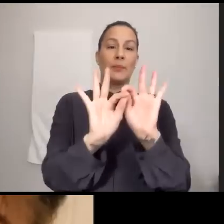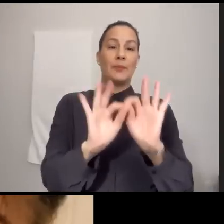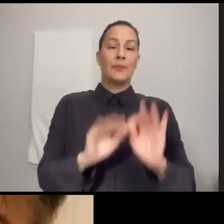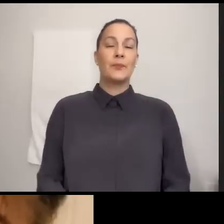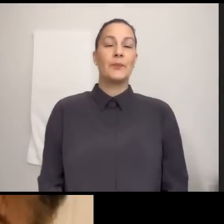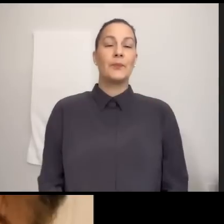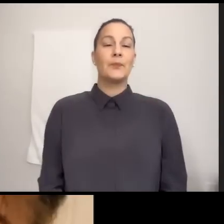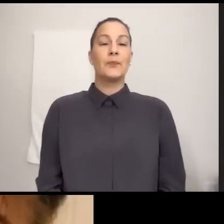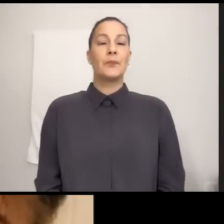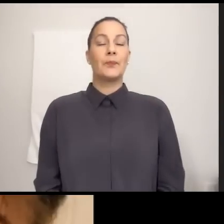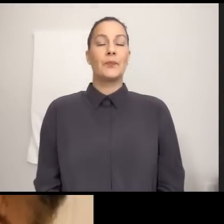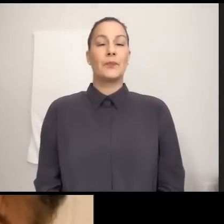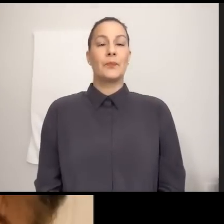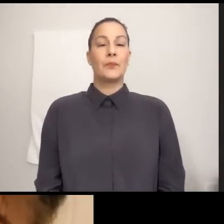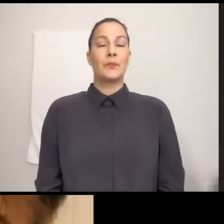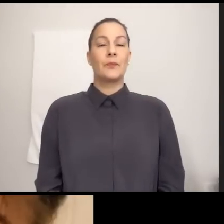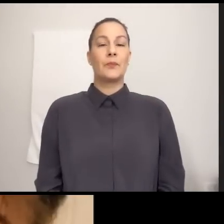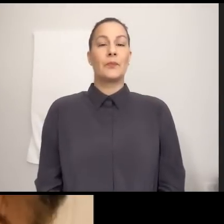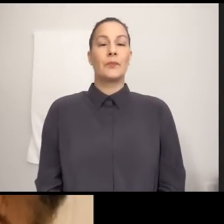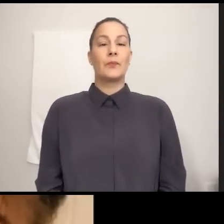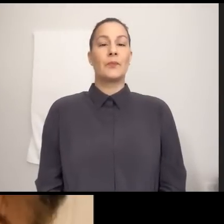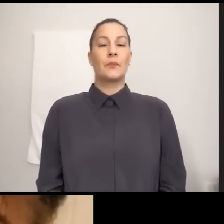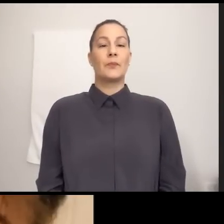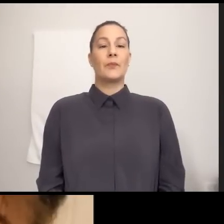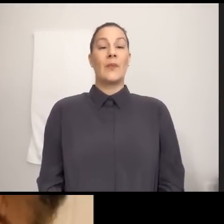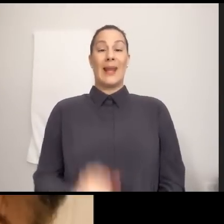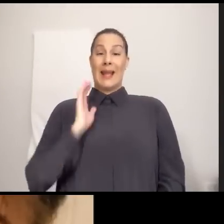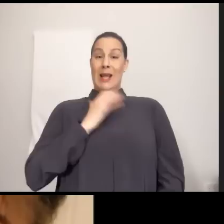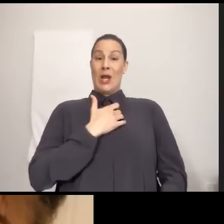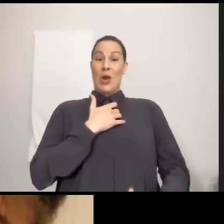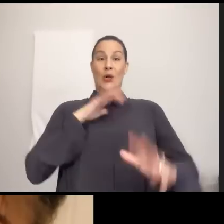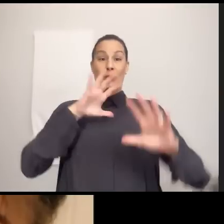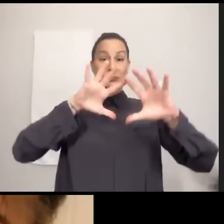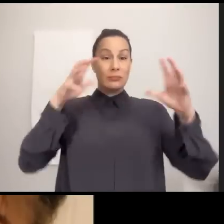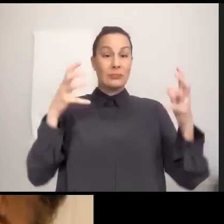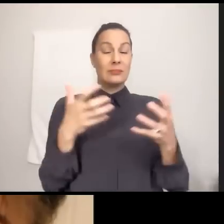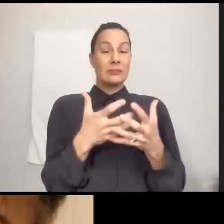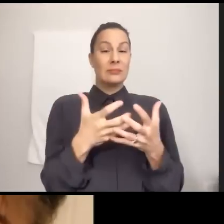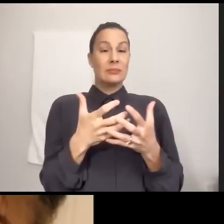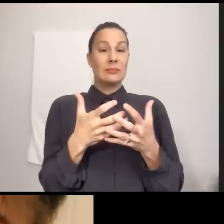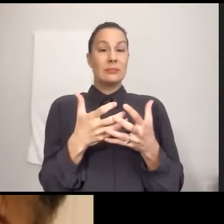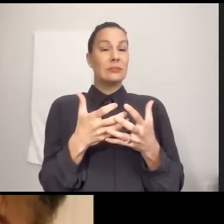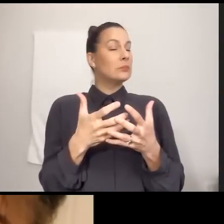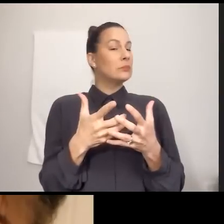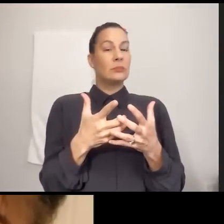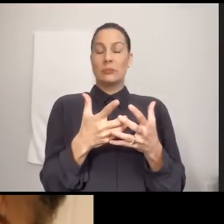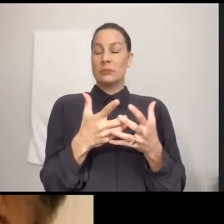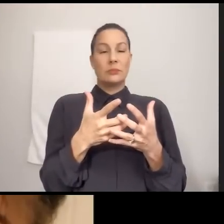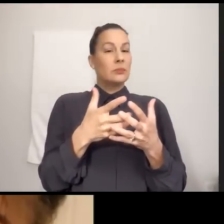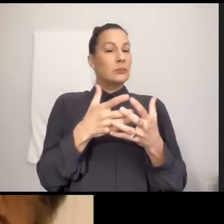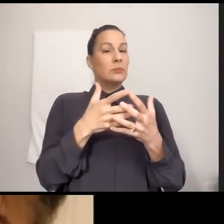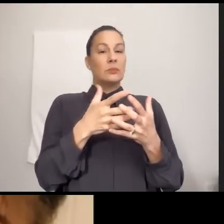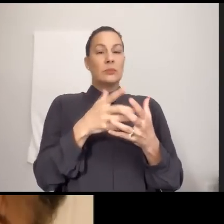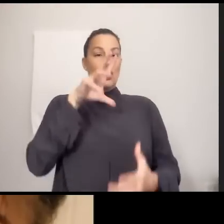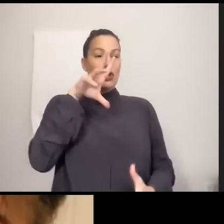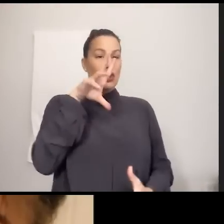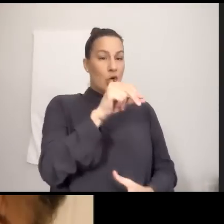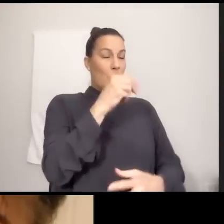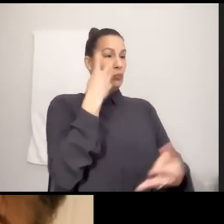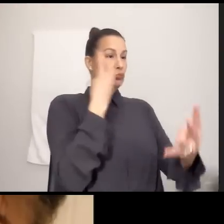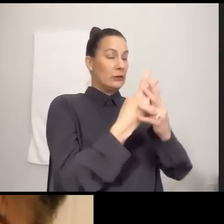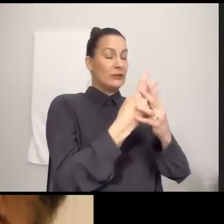First, let us begin by saying our collective is firmly anti-prison, anti-police, and